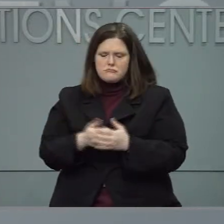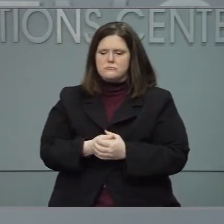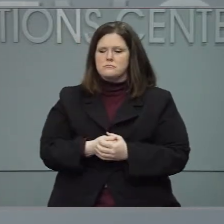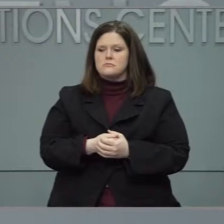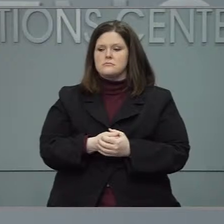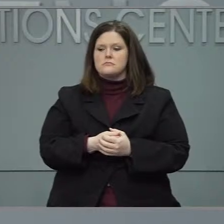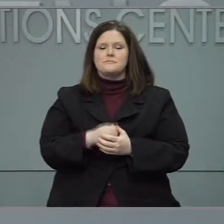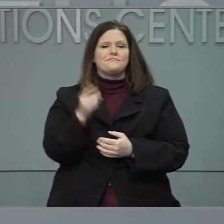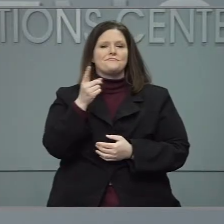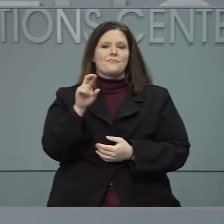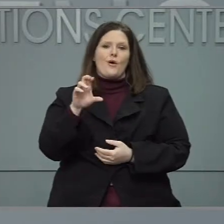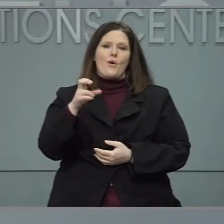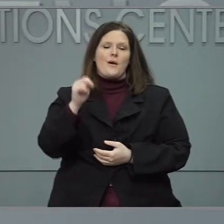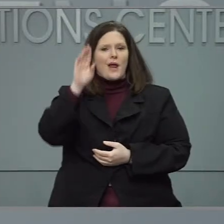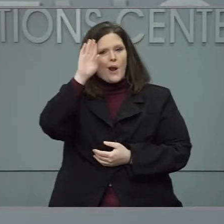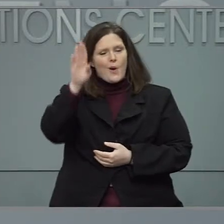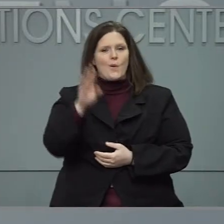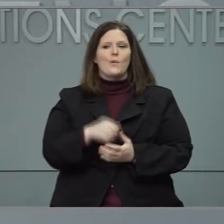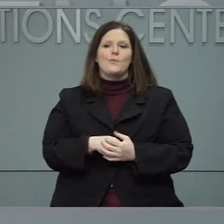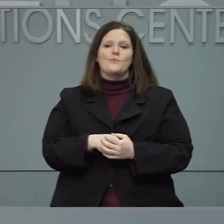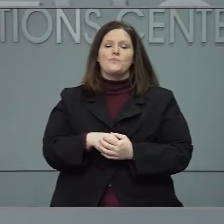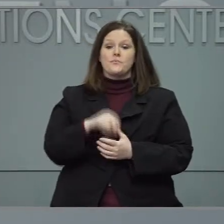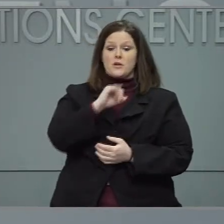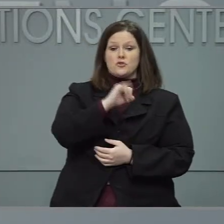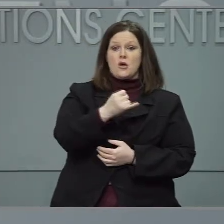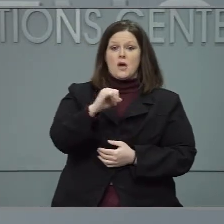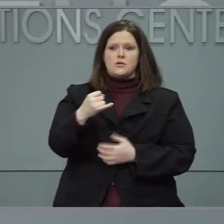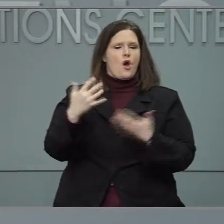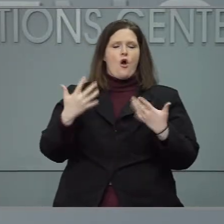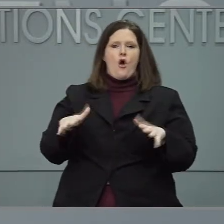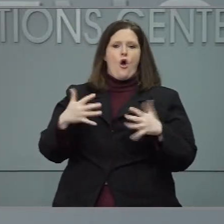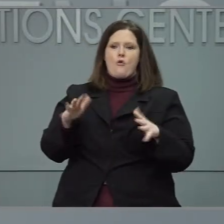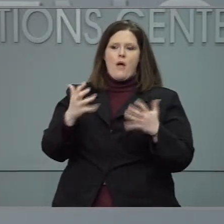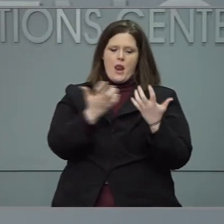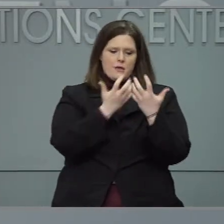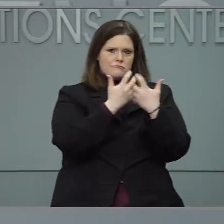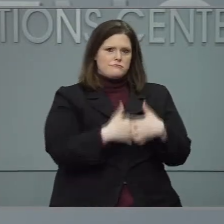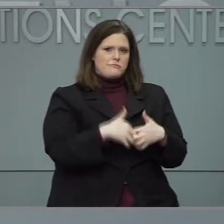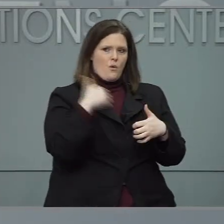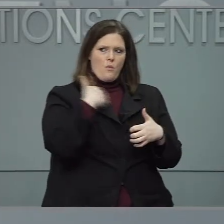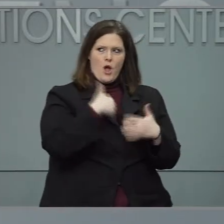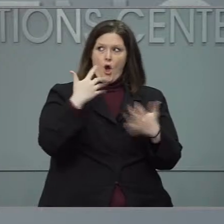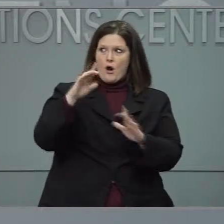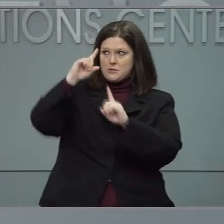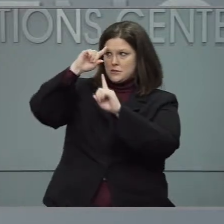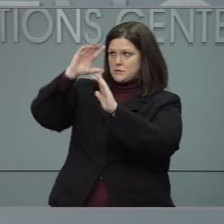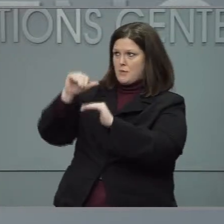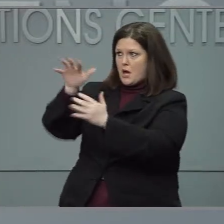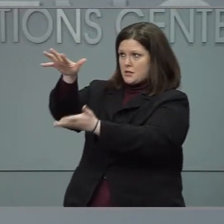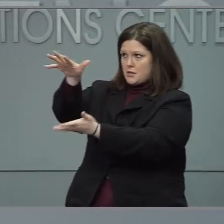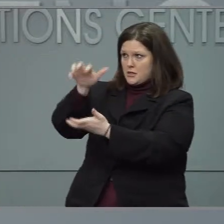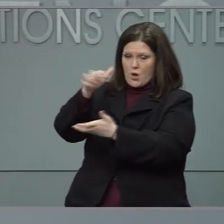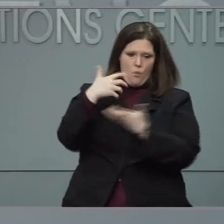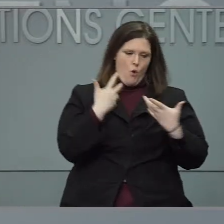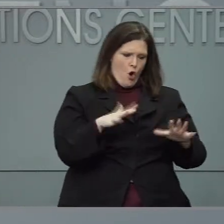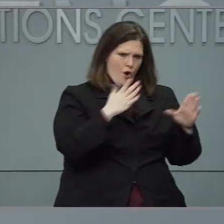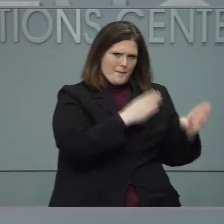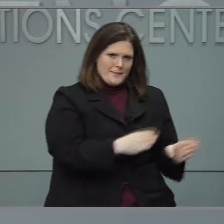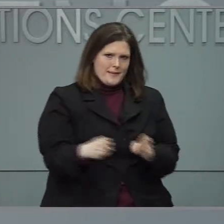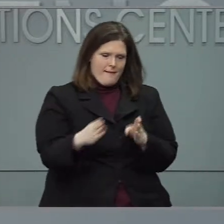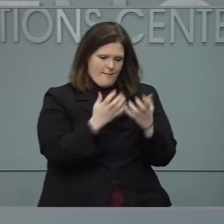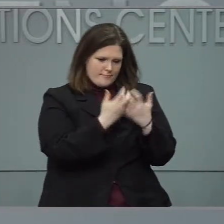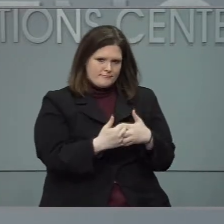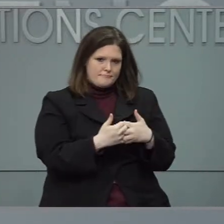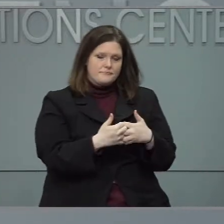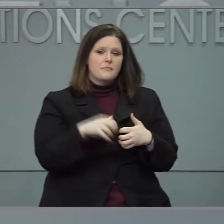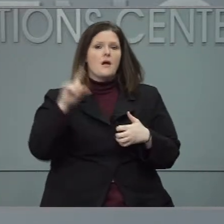Hi, Brian. The J&J allocations were already factored into our thinking. And in fact, the governor and I were just hearing from our